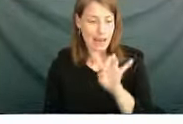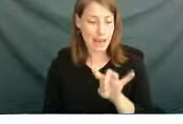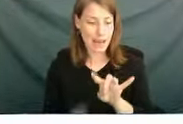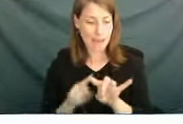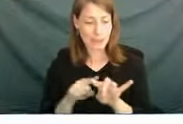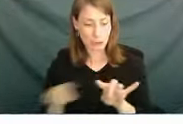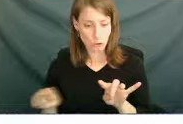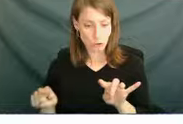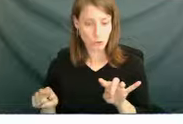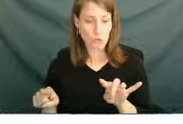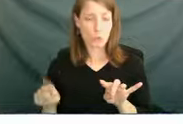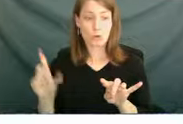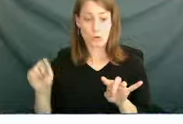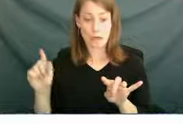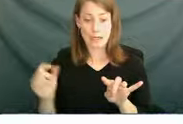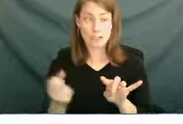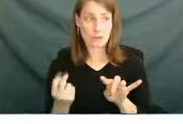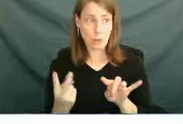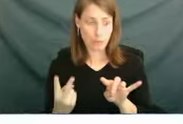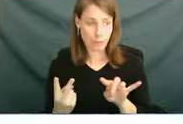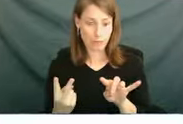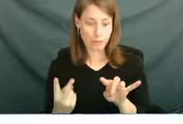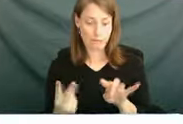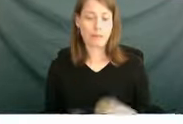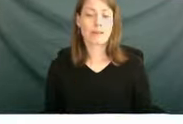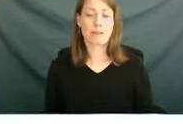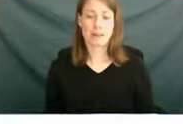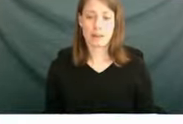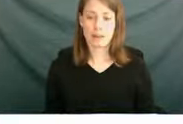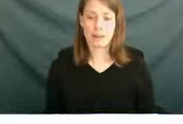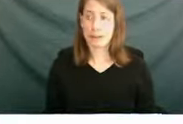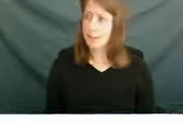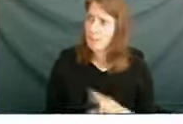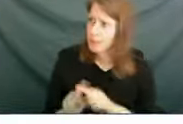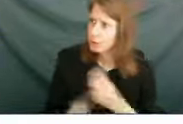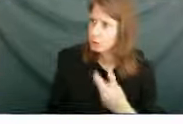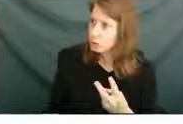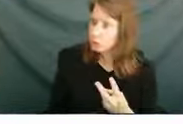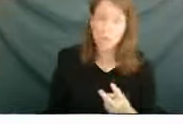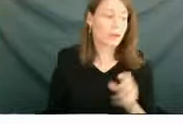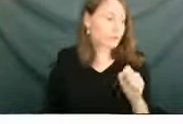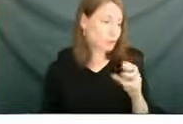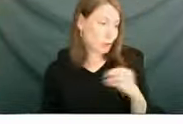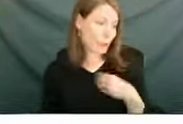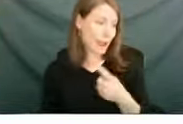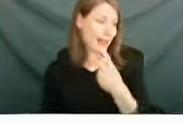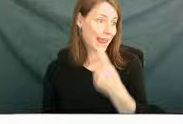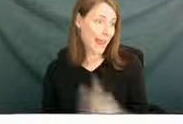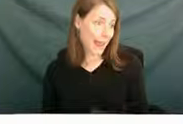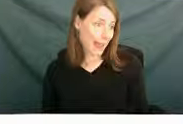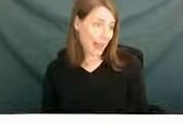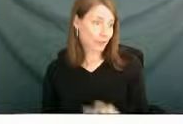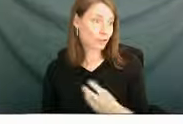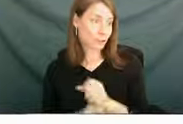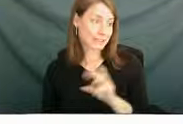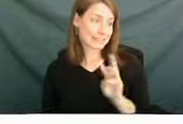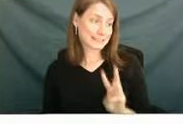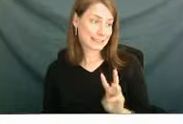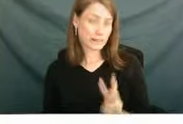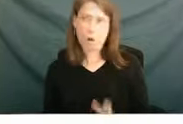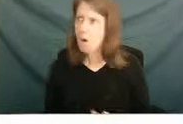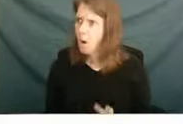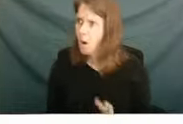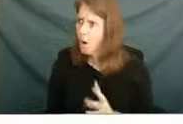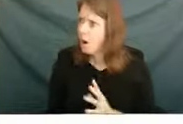them. I halved it. Right. To 6. Fantastic. Did you hear that? Yeah. Have you got a better way of doing